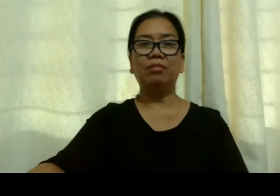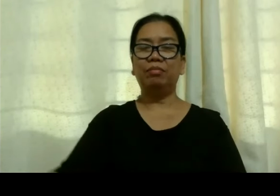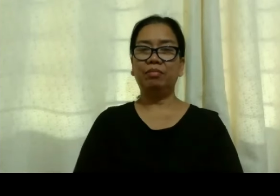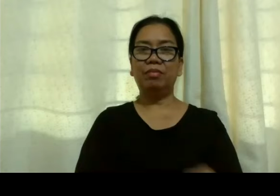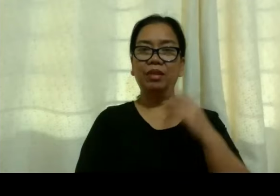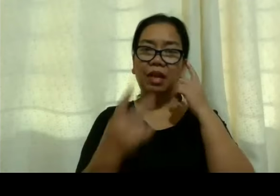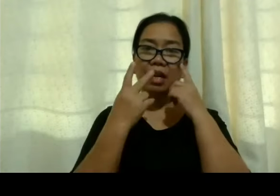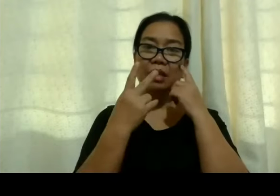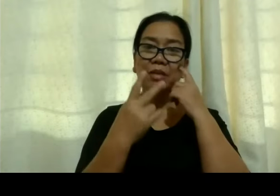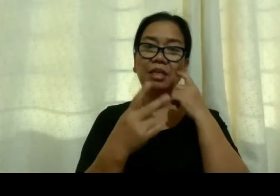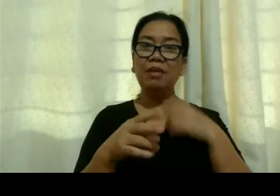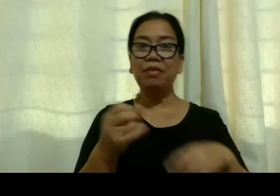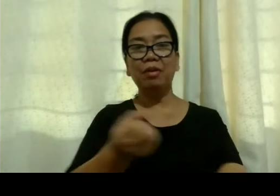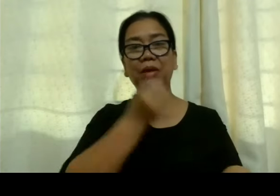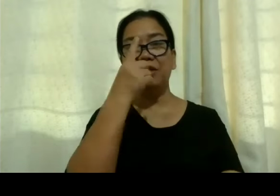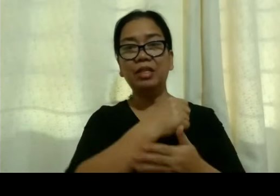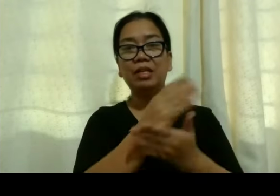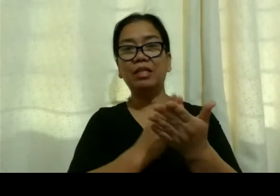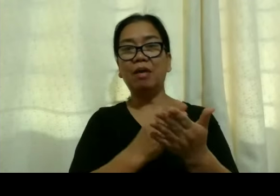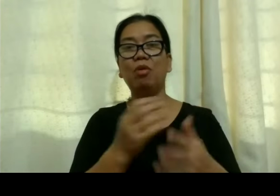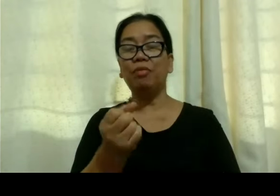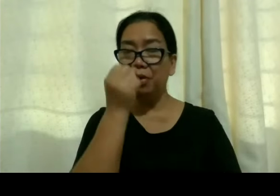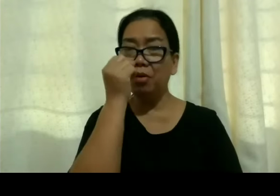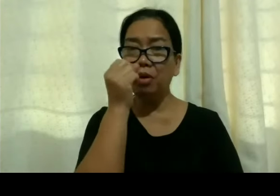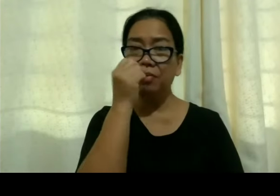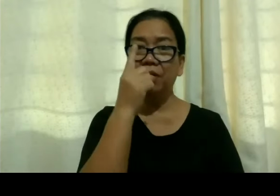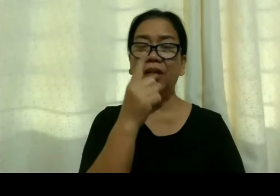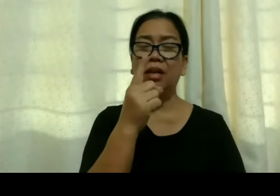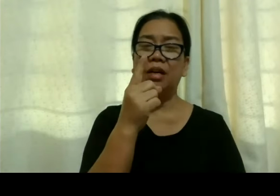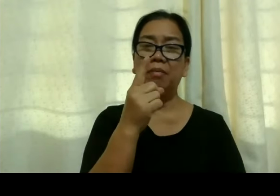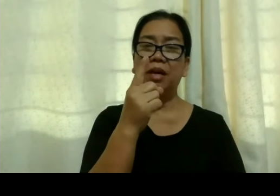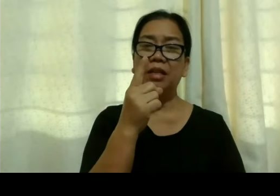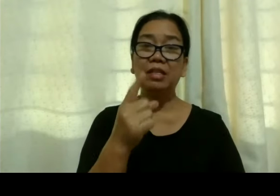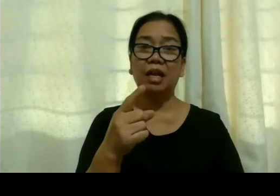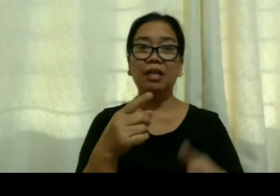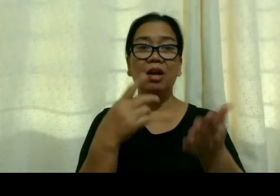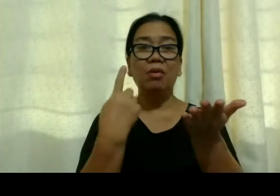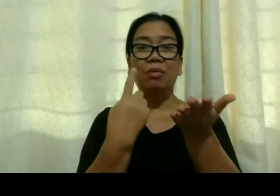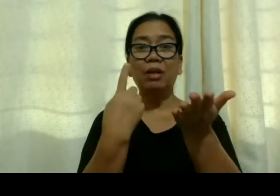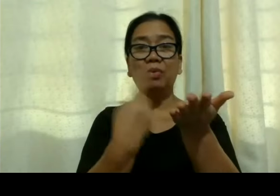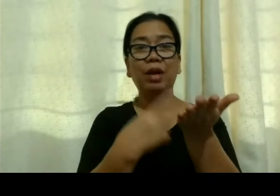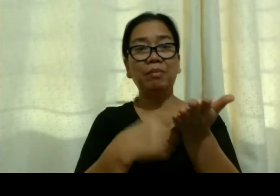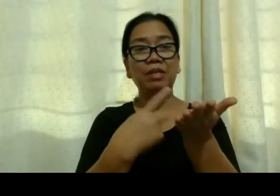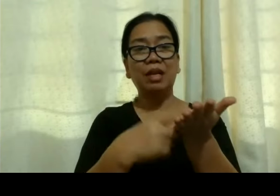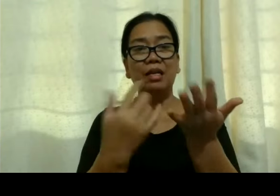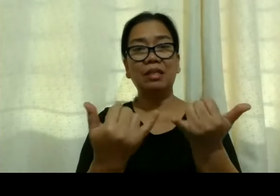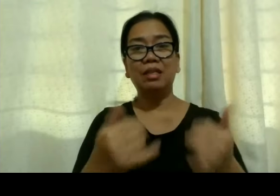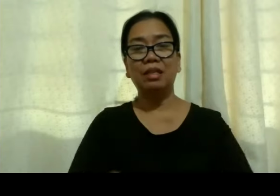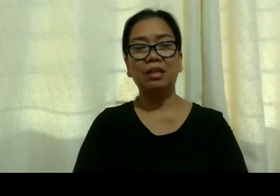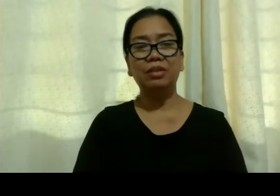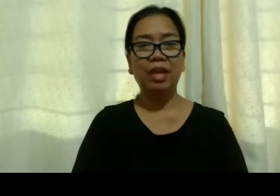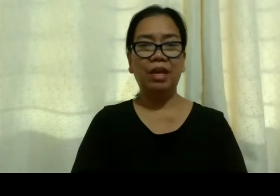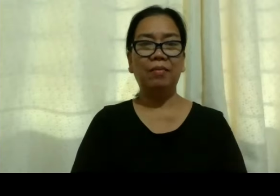Now, let me see if you have understood some, or if you understand what we have